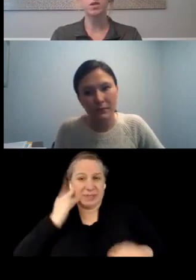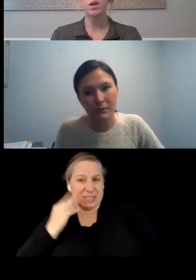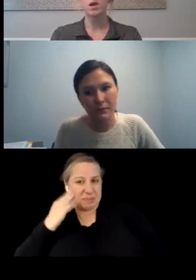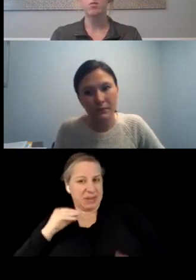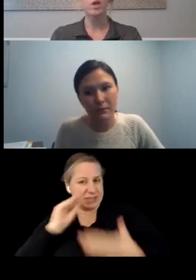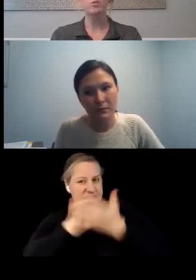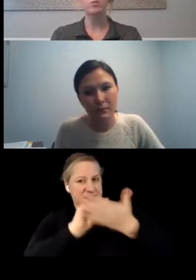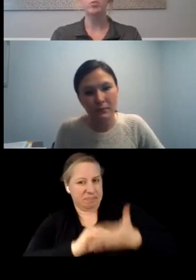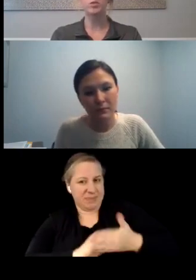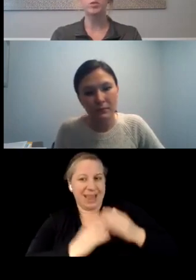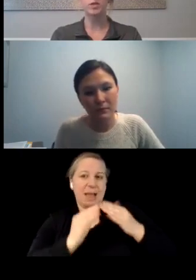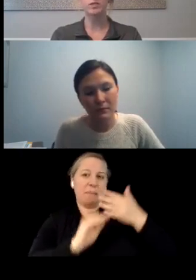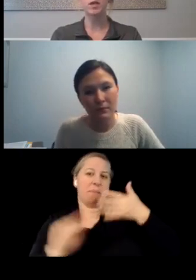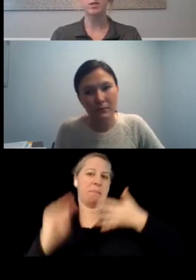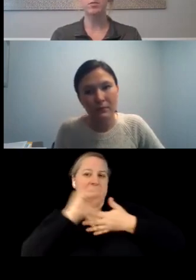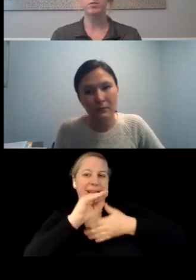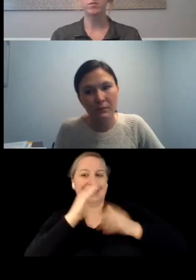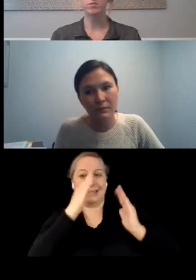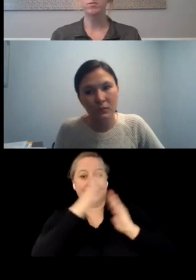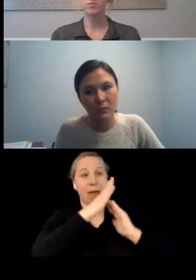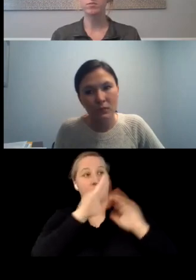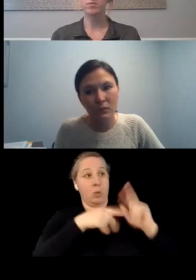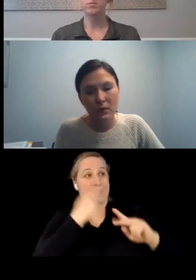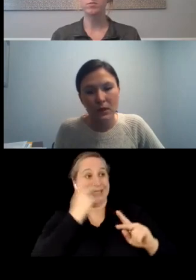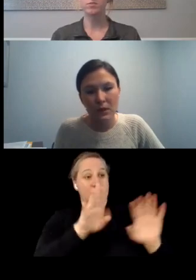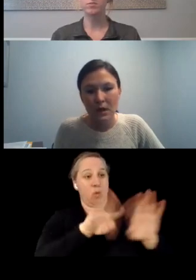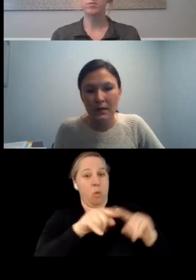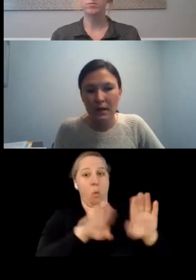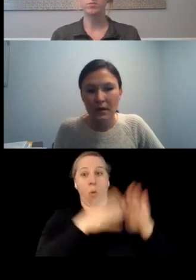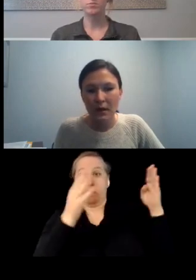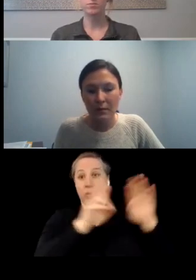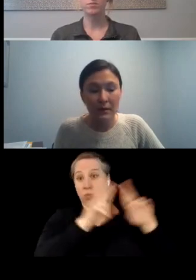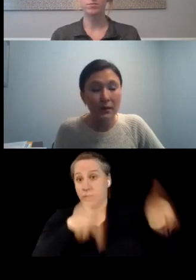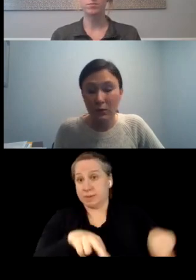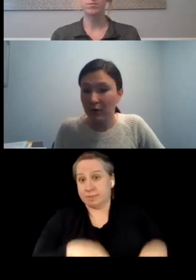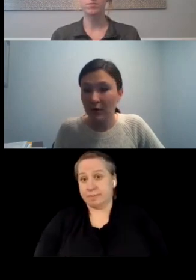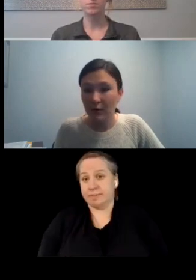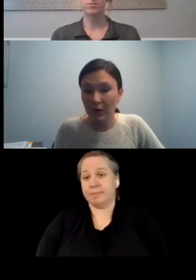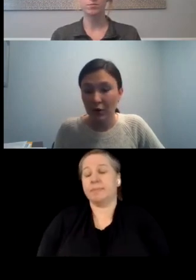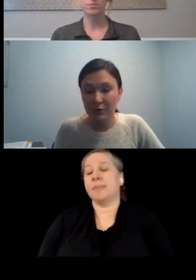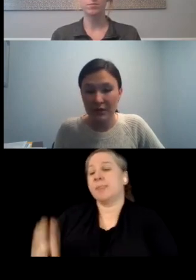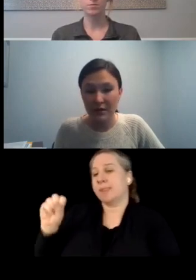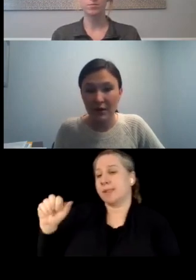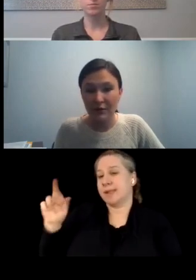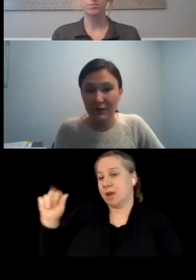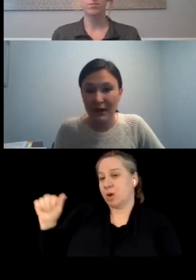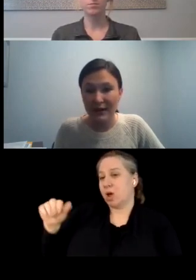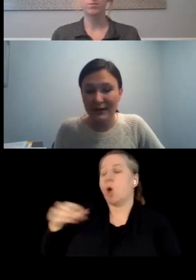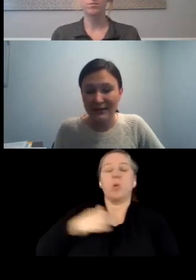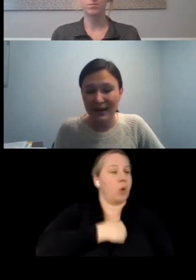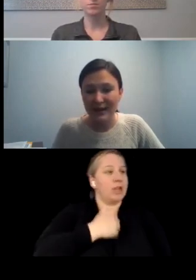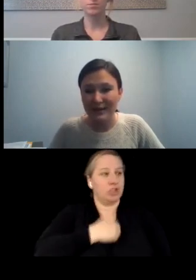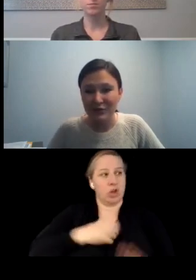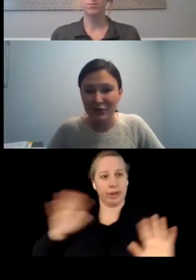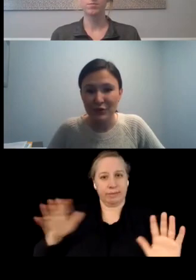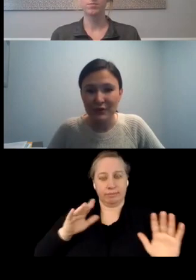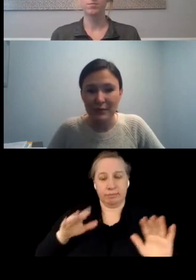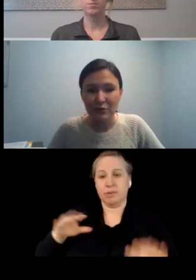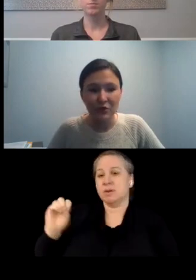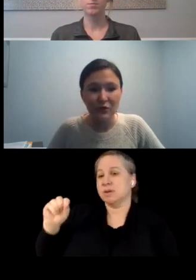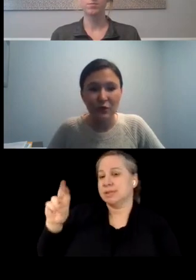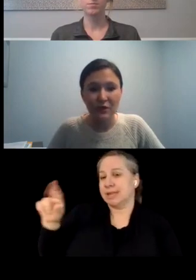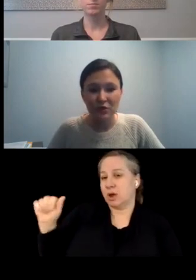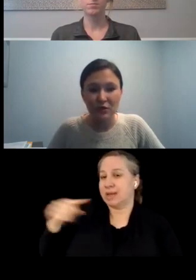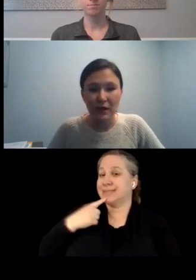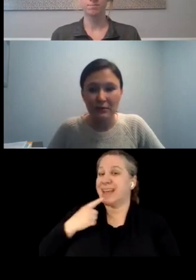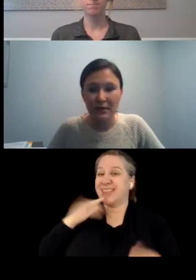those right when we open your resume. And then I Oh, go ahead. Sorry. All of that is true for